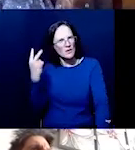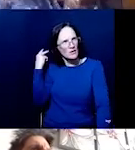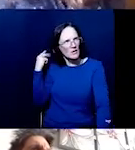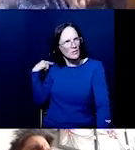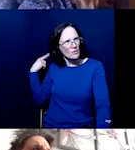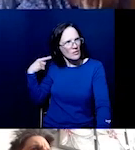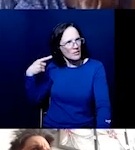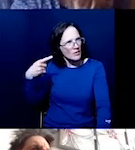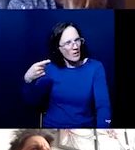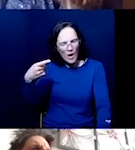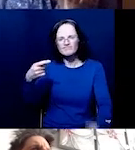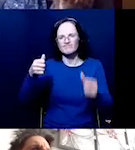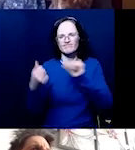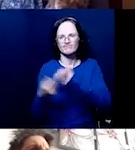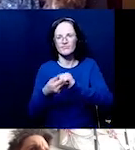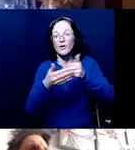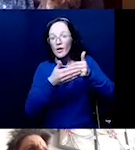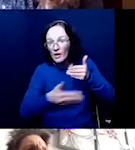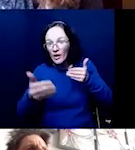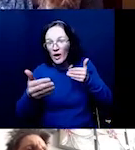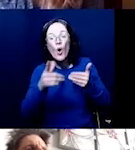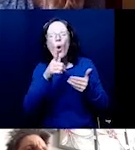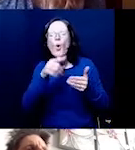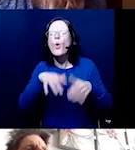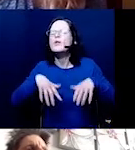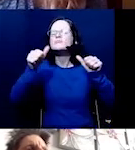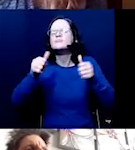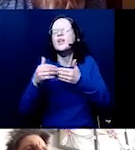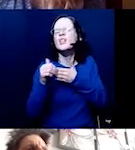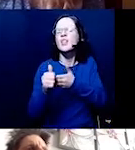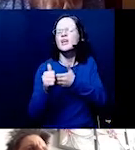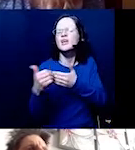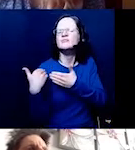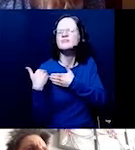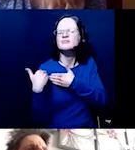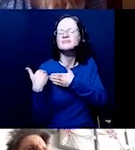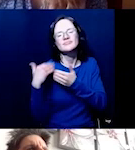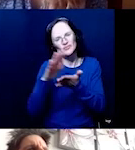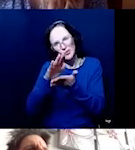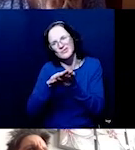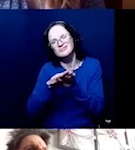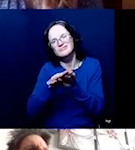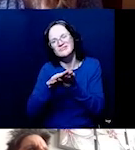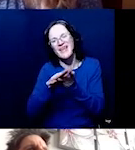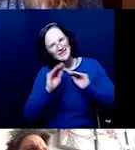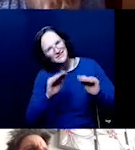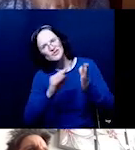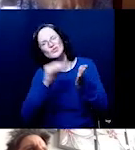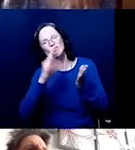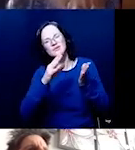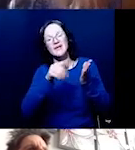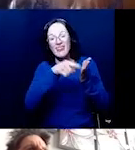the lead on that to be responsive to their student populations and to the communities out of which the students come.